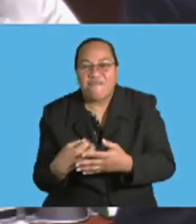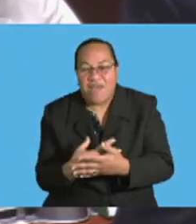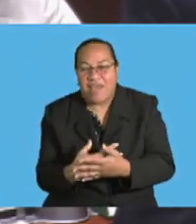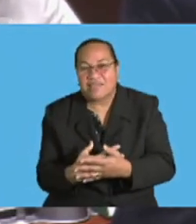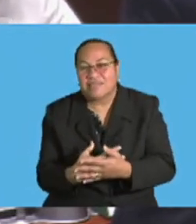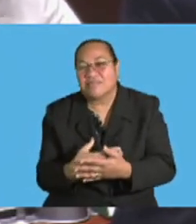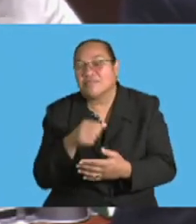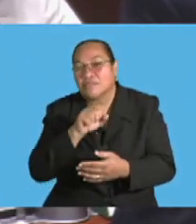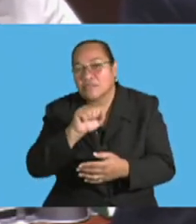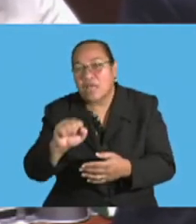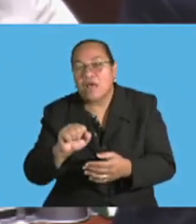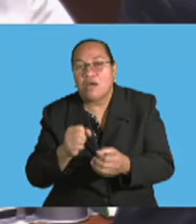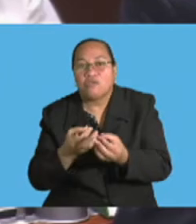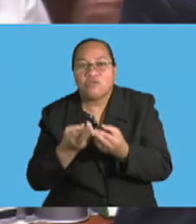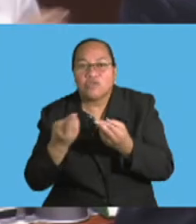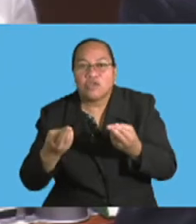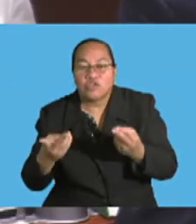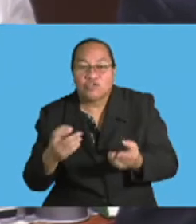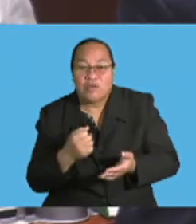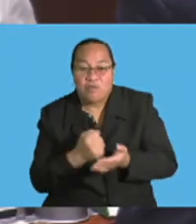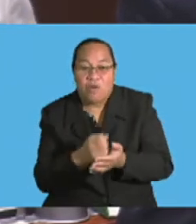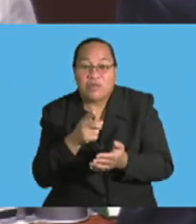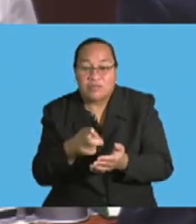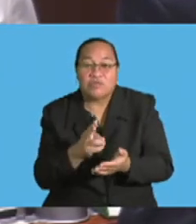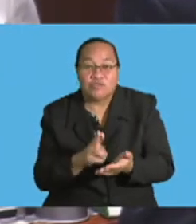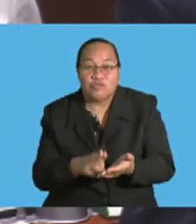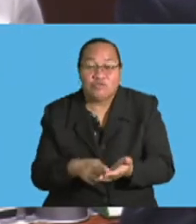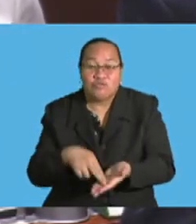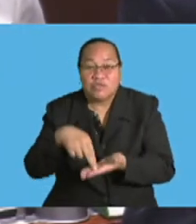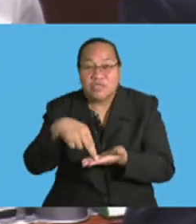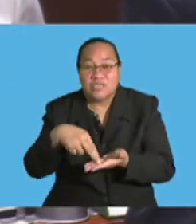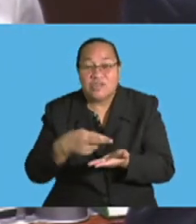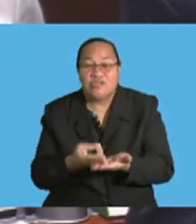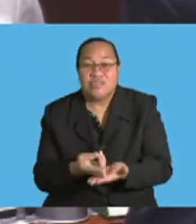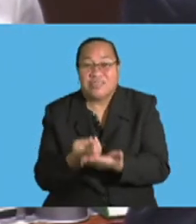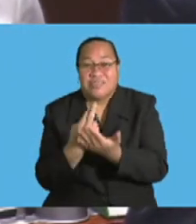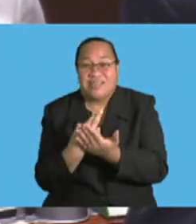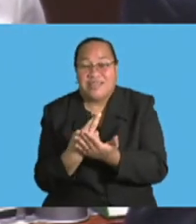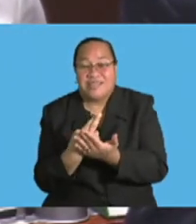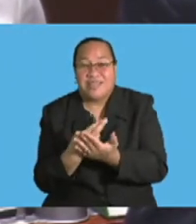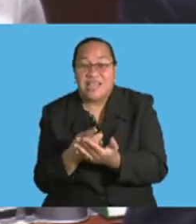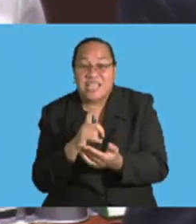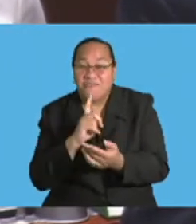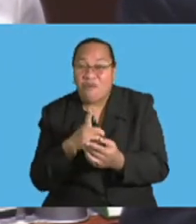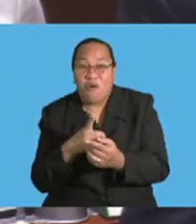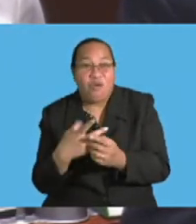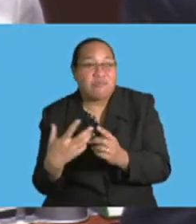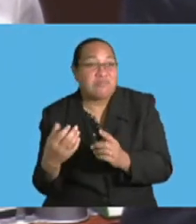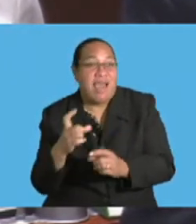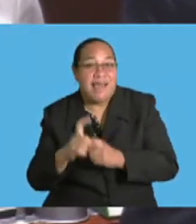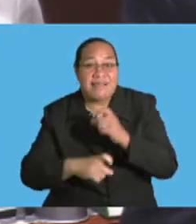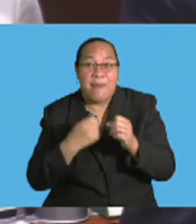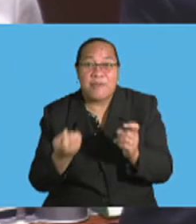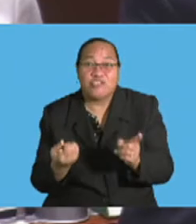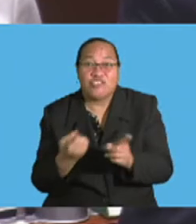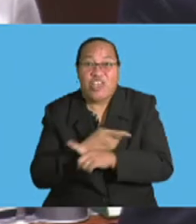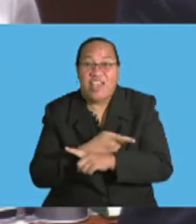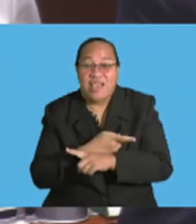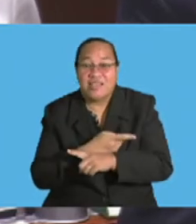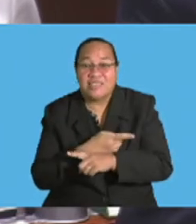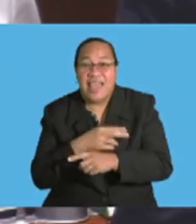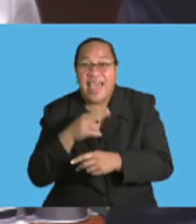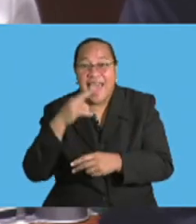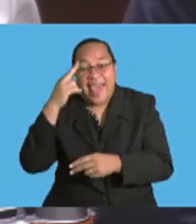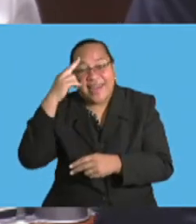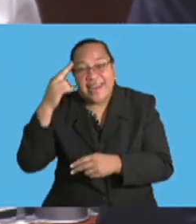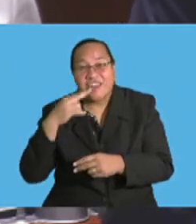supports efforts to increase the resilience of iTaukei communities against the impacts of climate change and natural